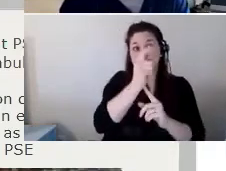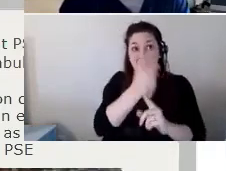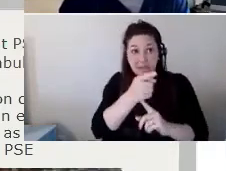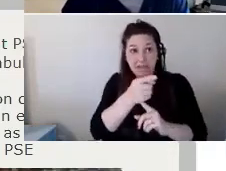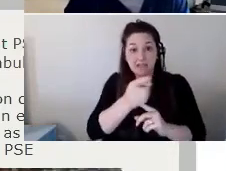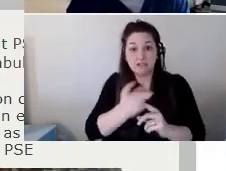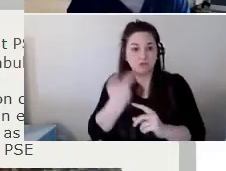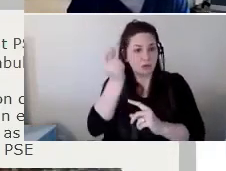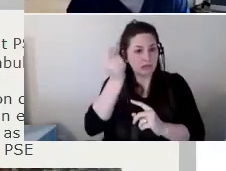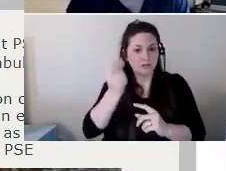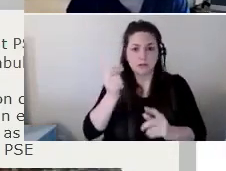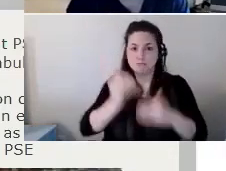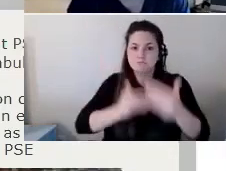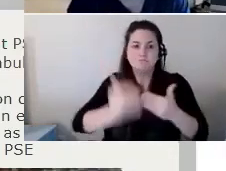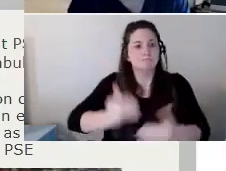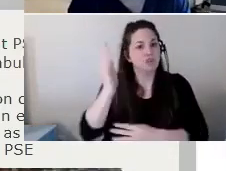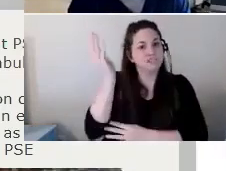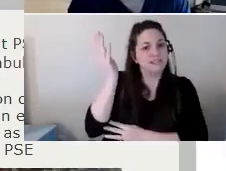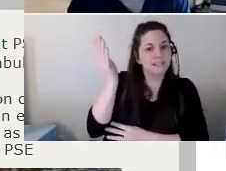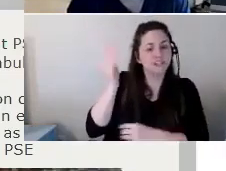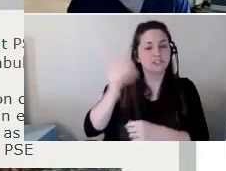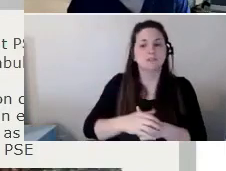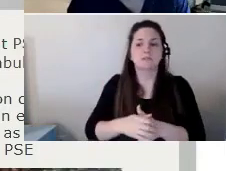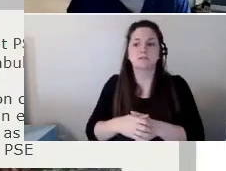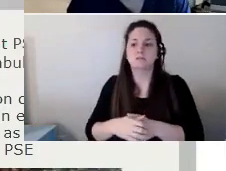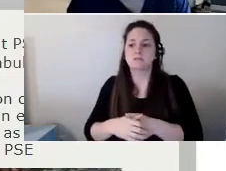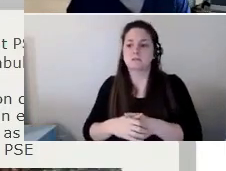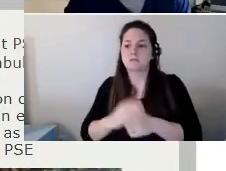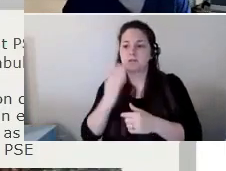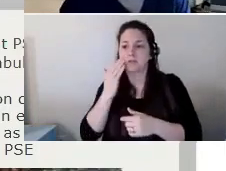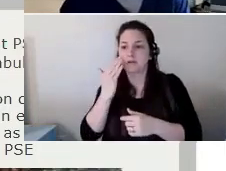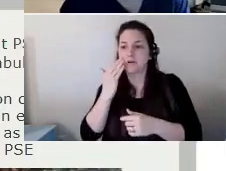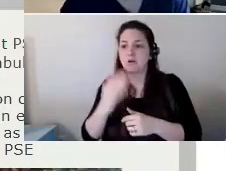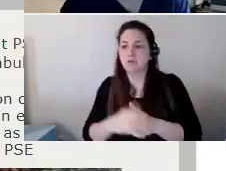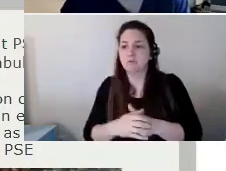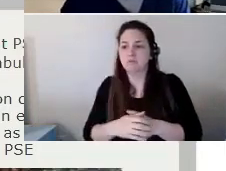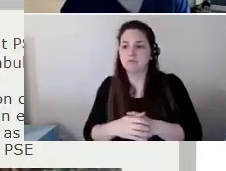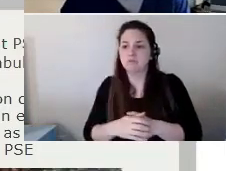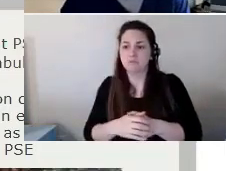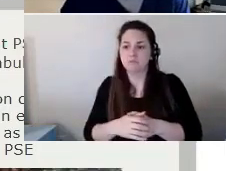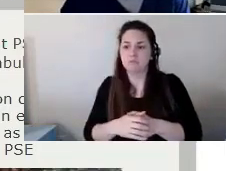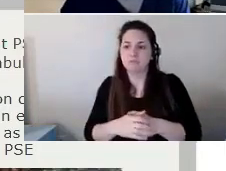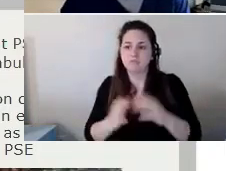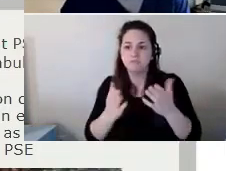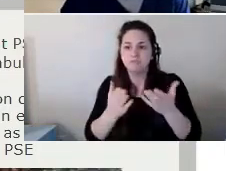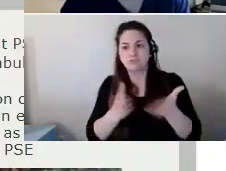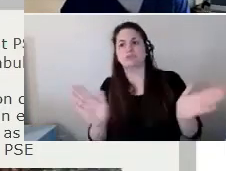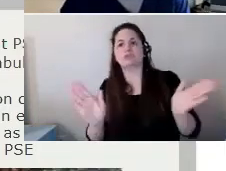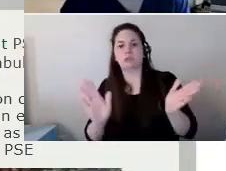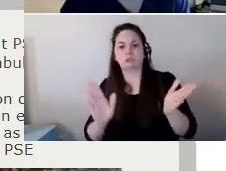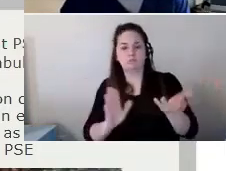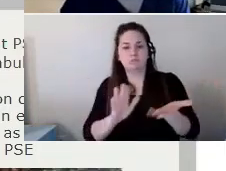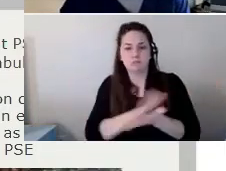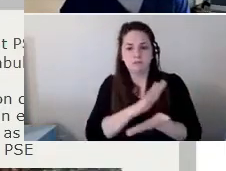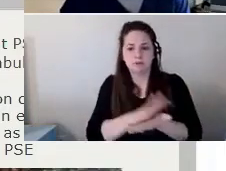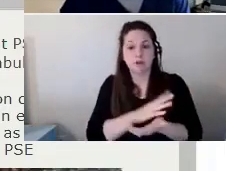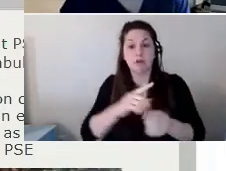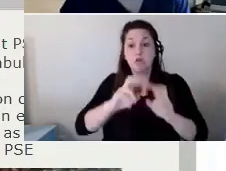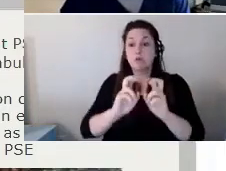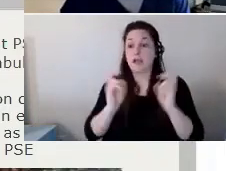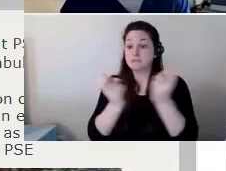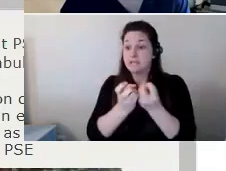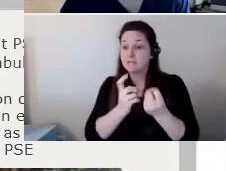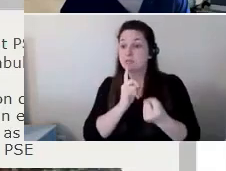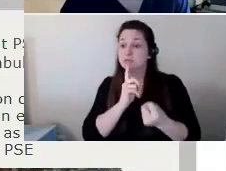crisp presentation to generate good discussion across the paper presenters. Roundtables